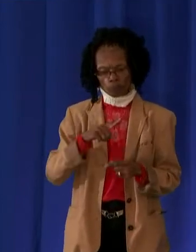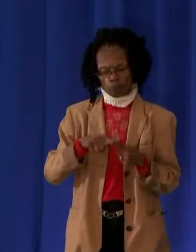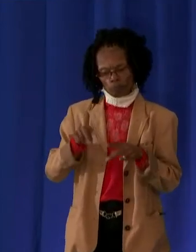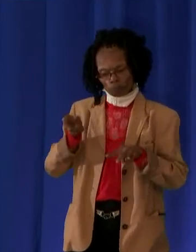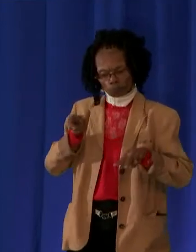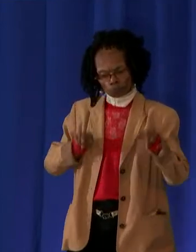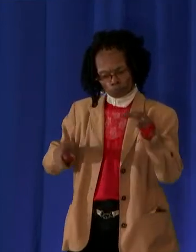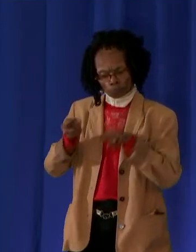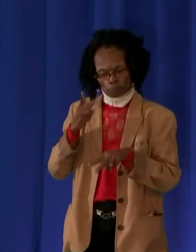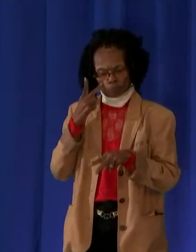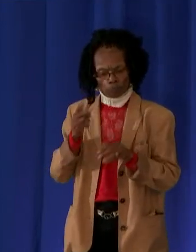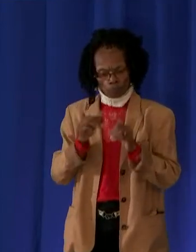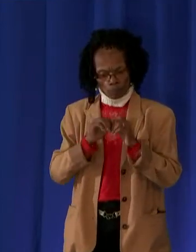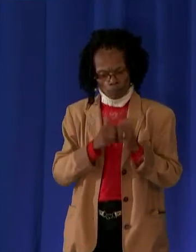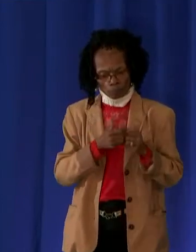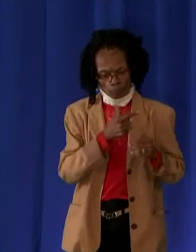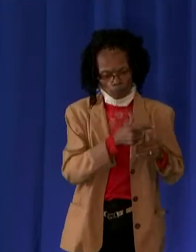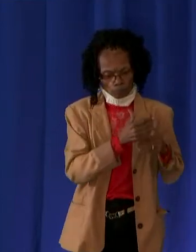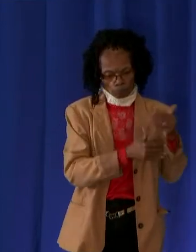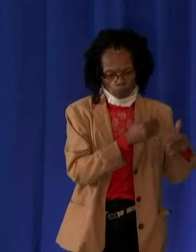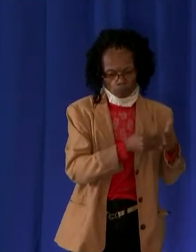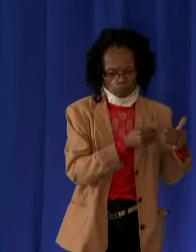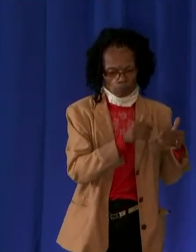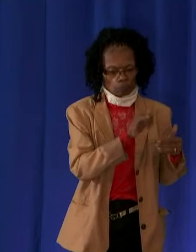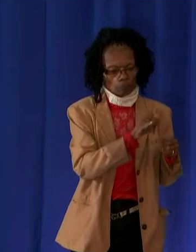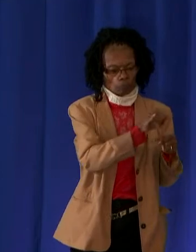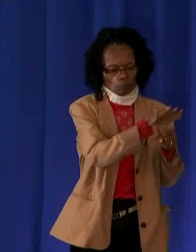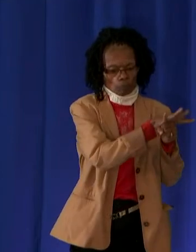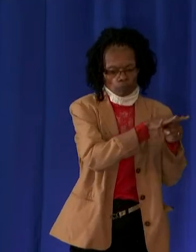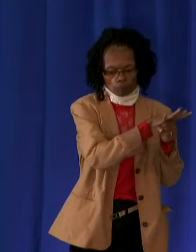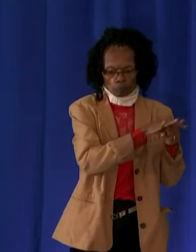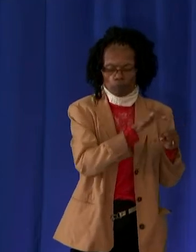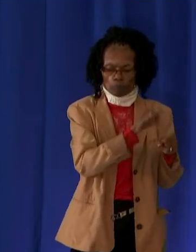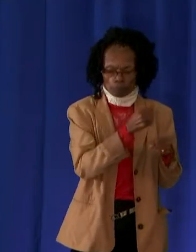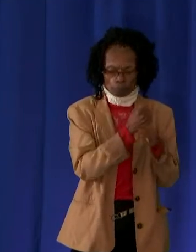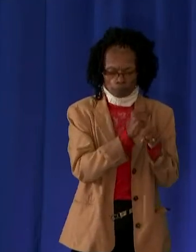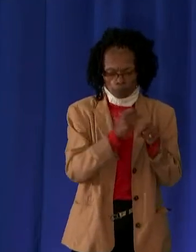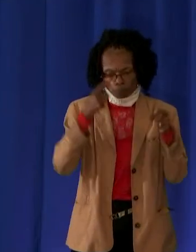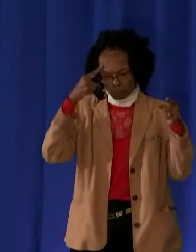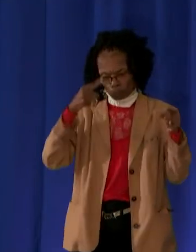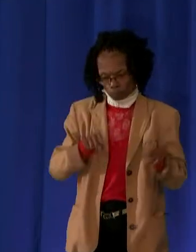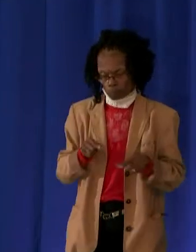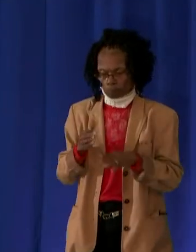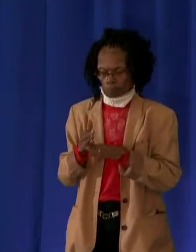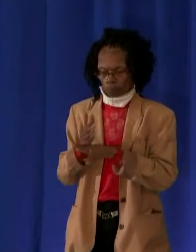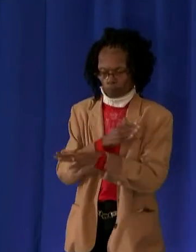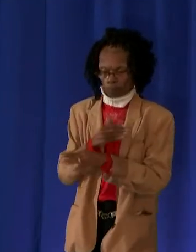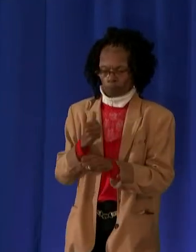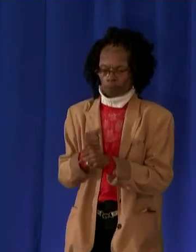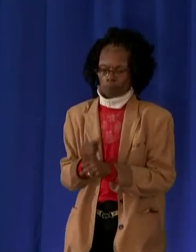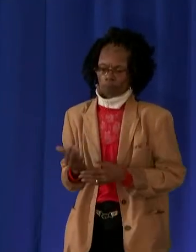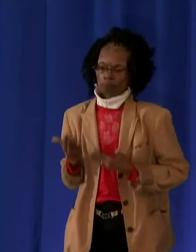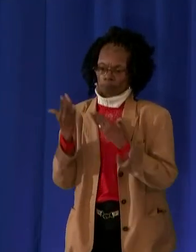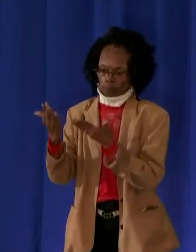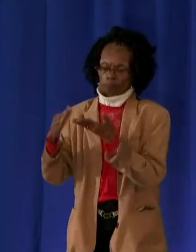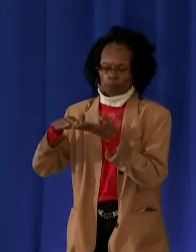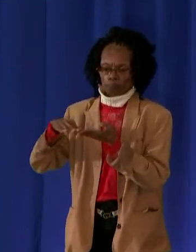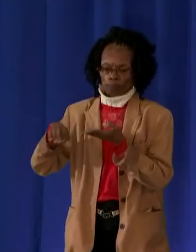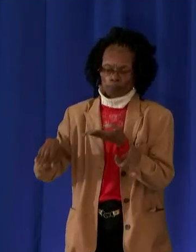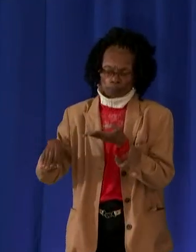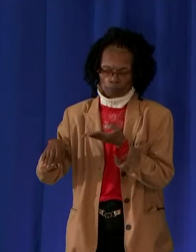cases progressing elsewhere and to make sure we have consensus before starting to issue exemptions in any large